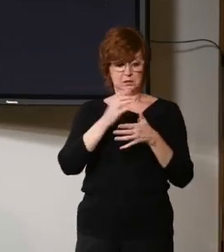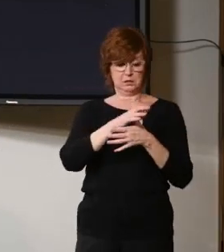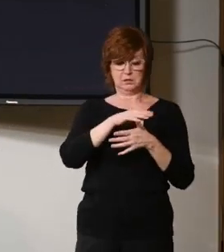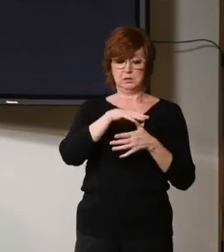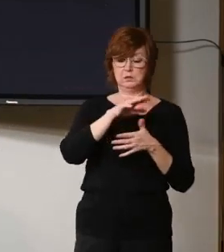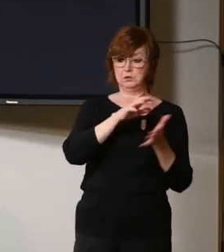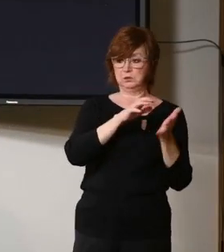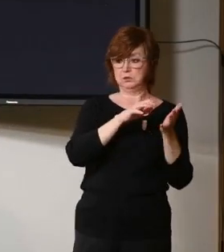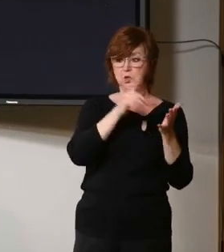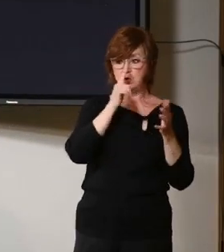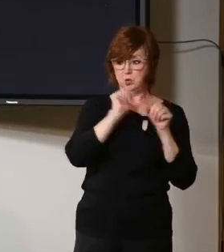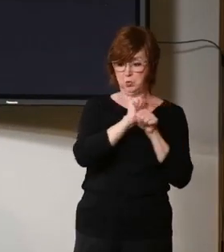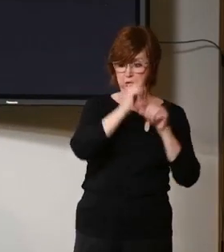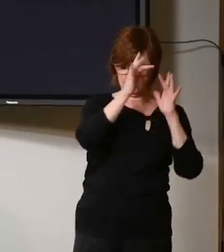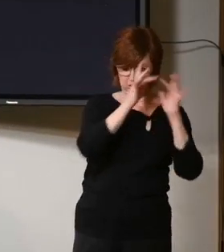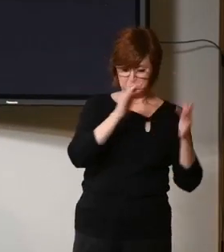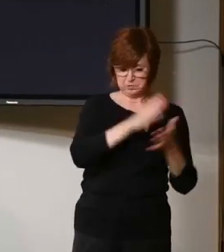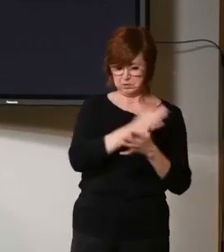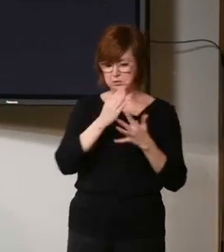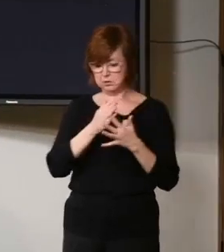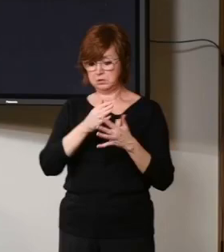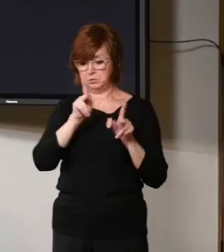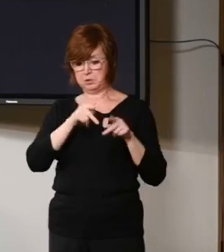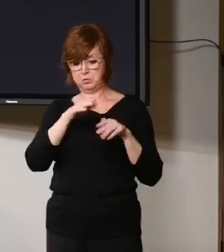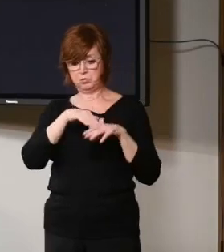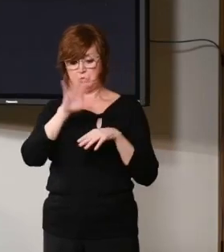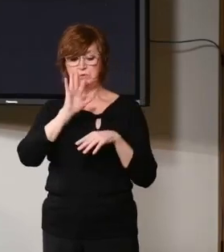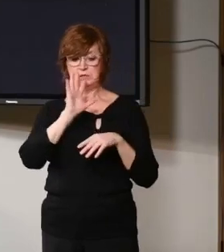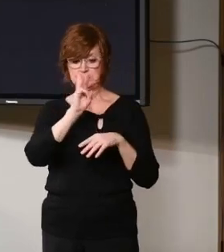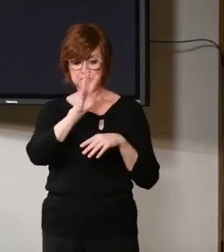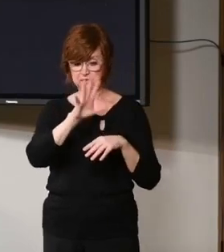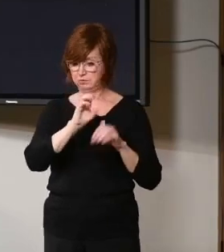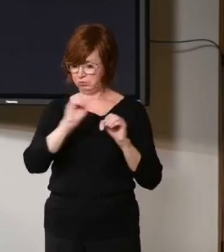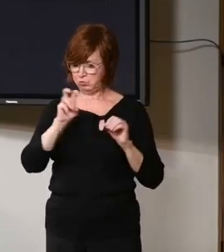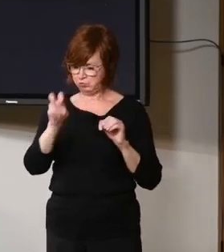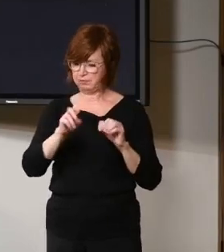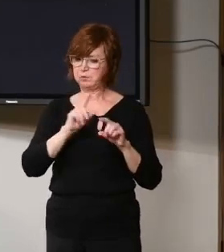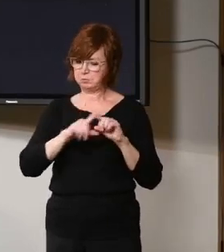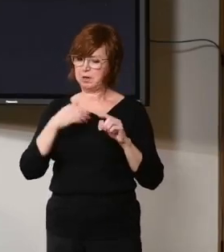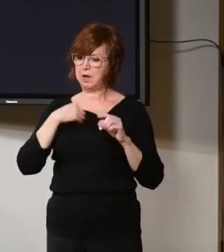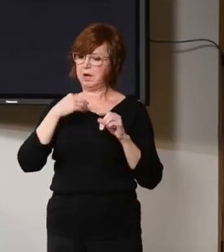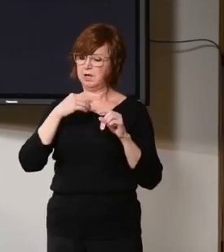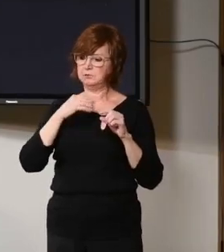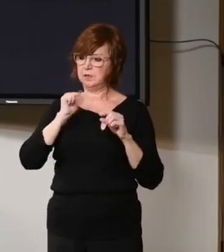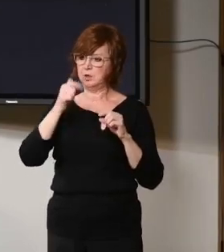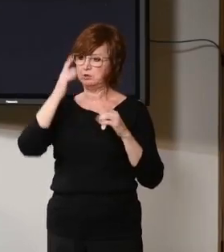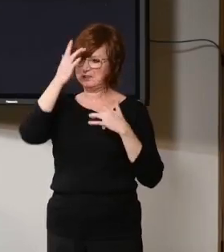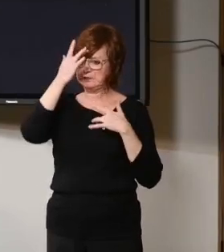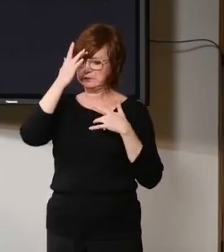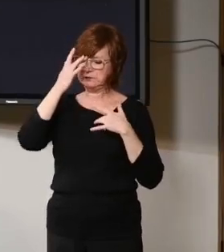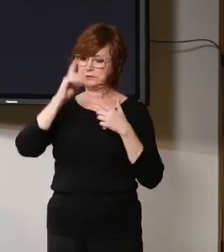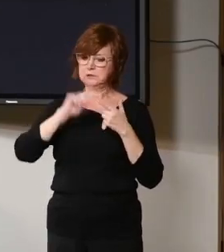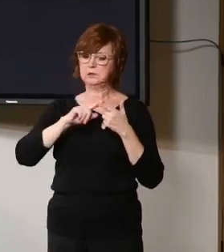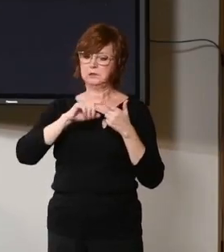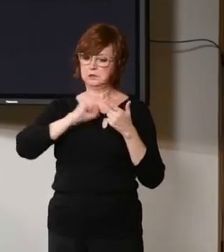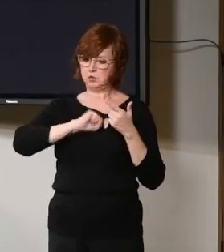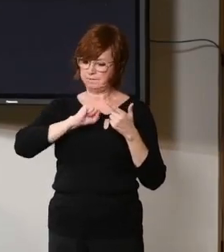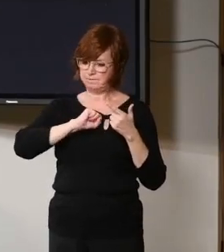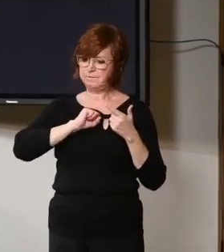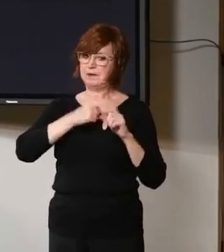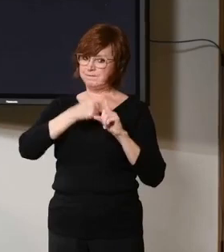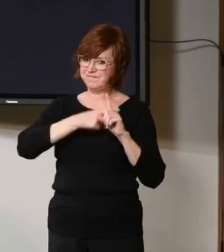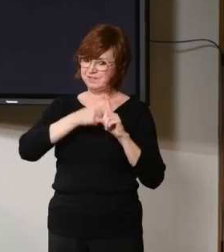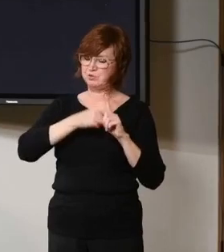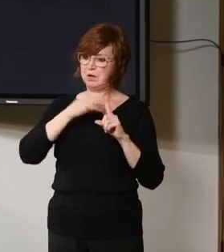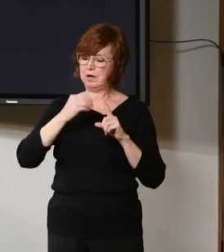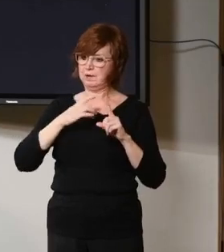conditions, or even otherwise who have cough and fever and shortness of breath, not just cough. Anyone who has just a